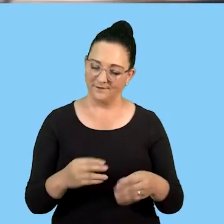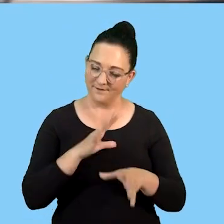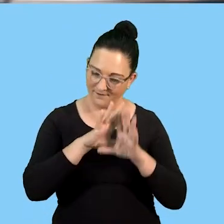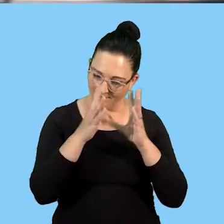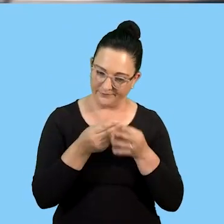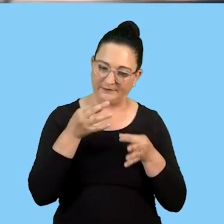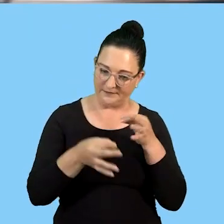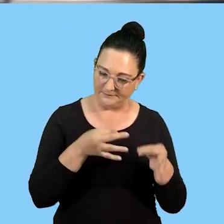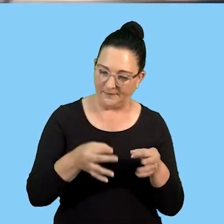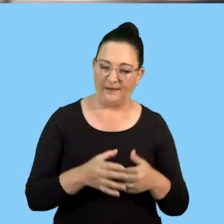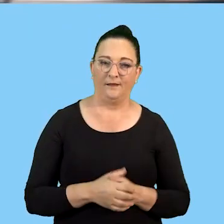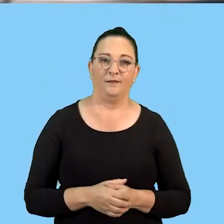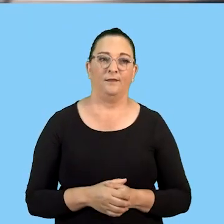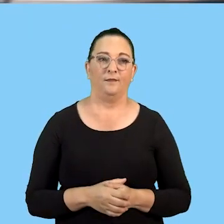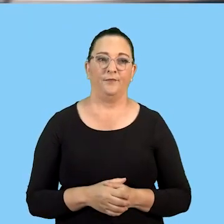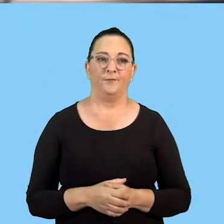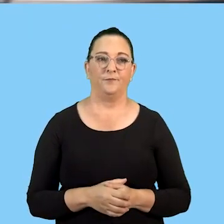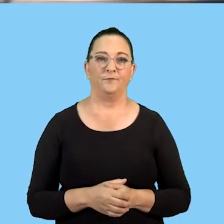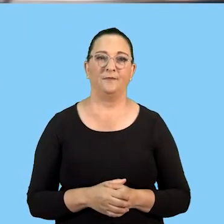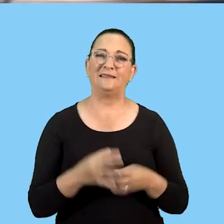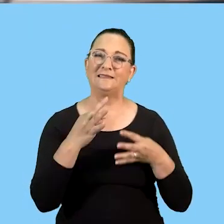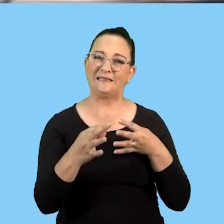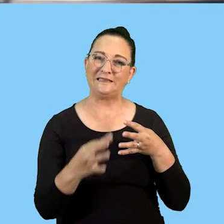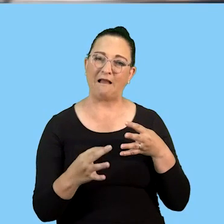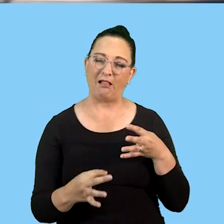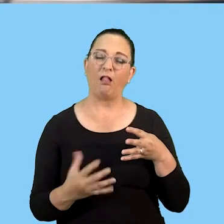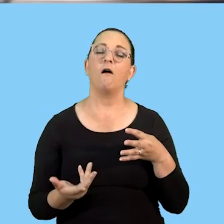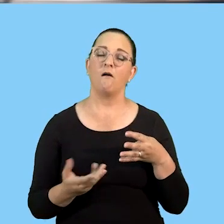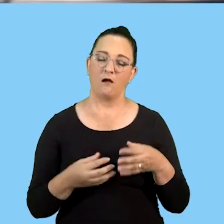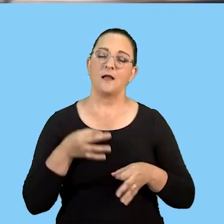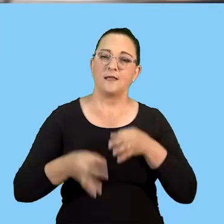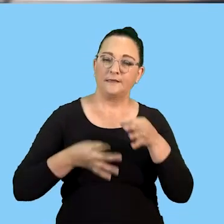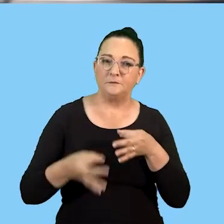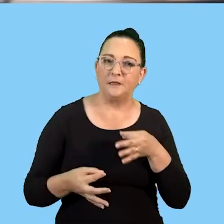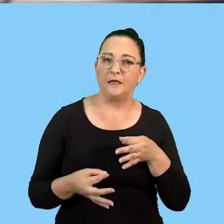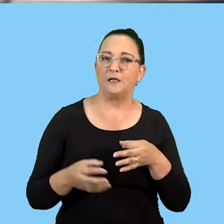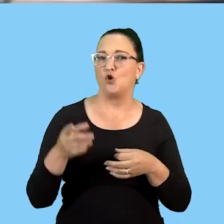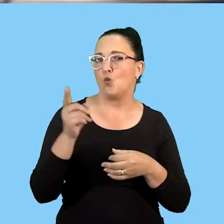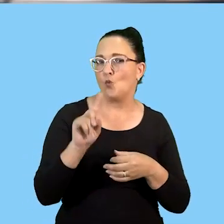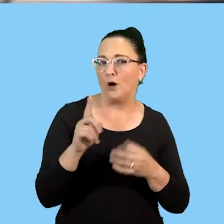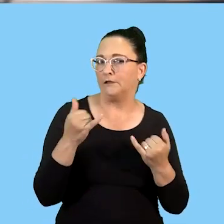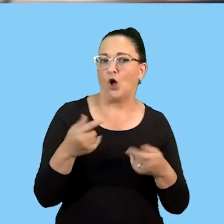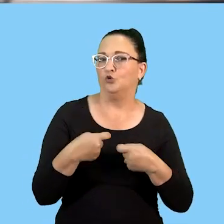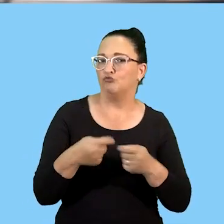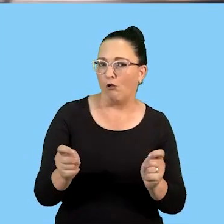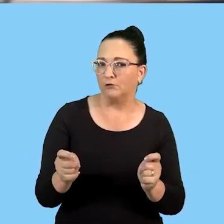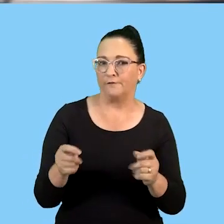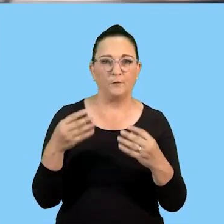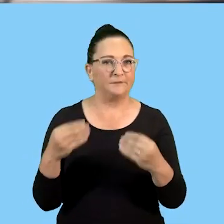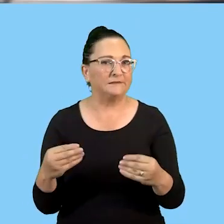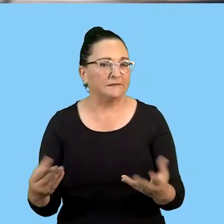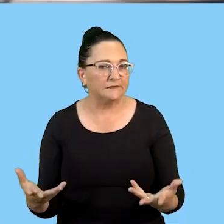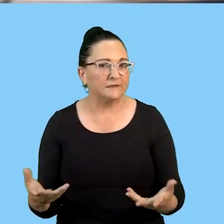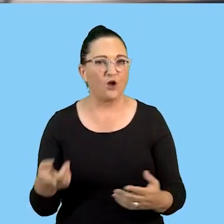organization. So here the new employee will be given a detailed explanation of what is it that is being sold in